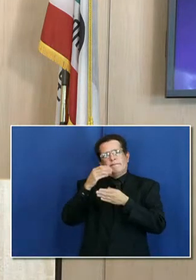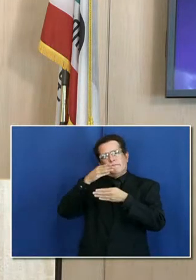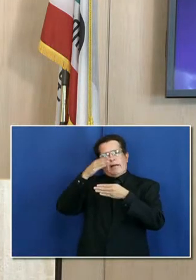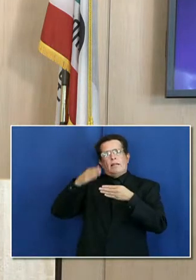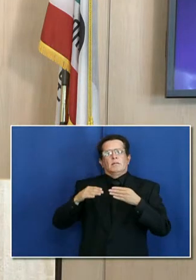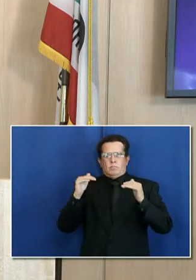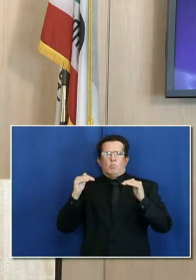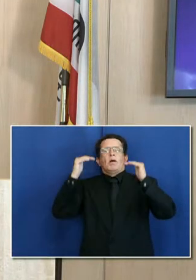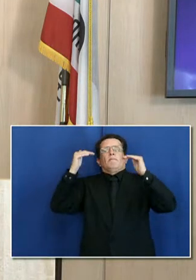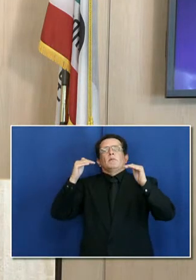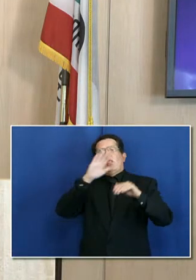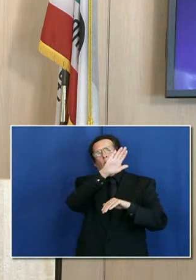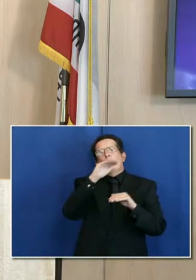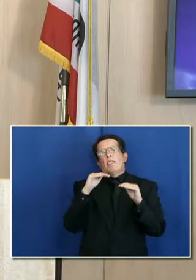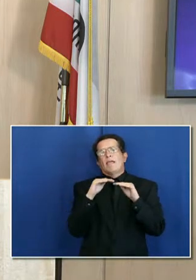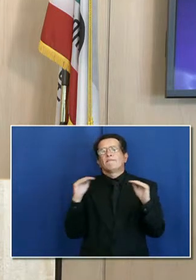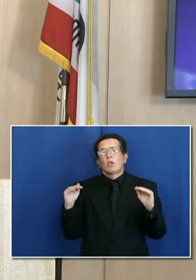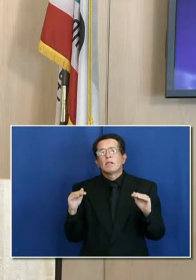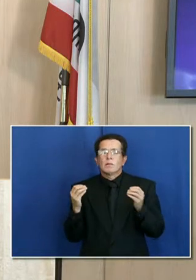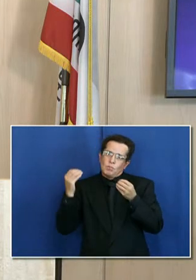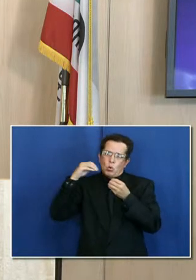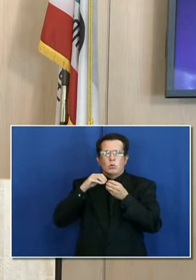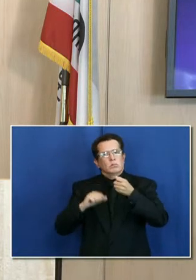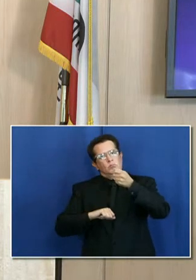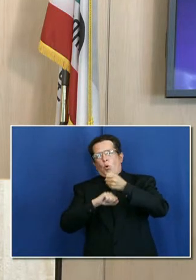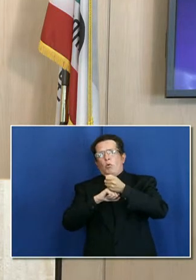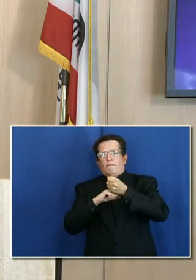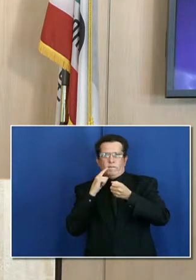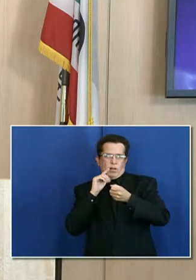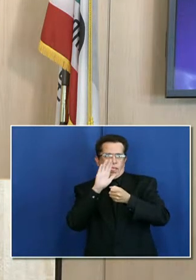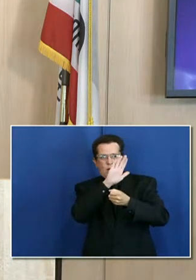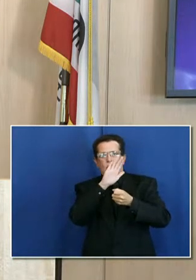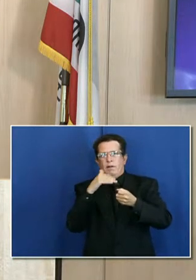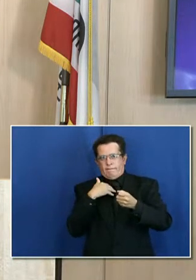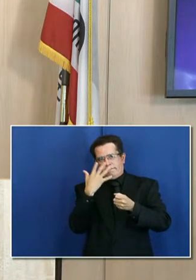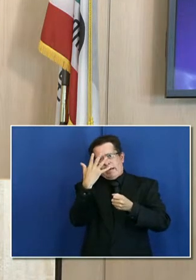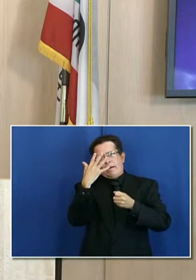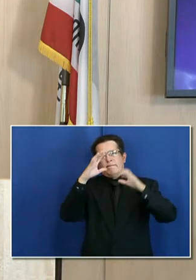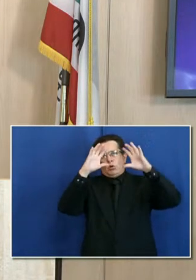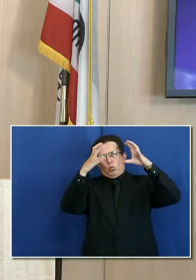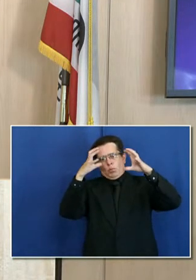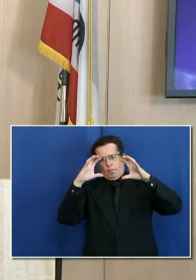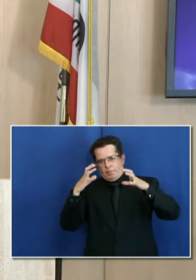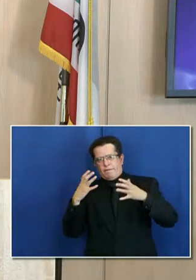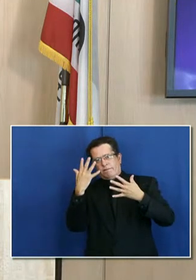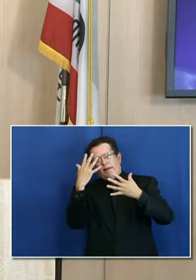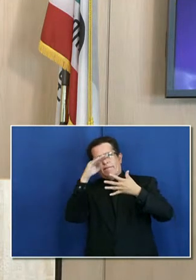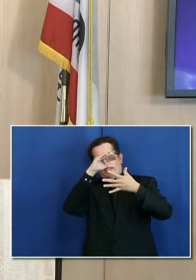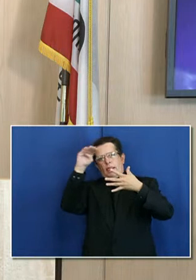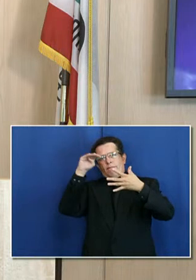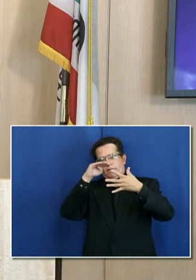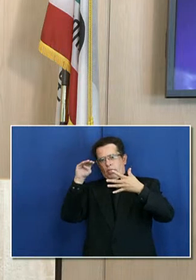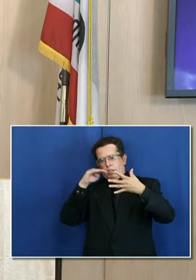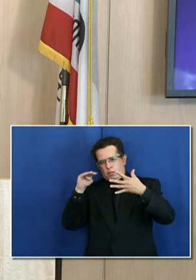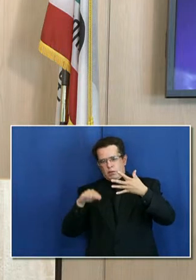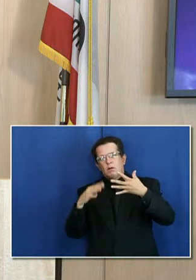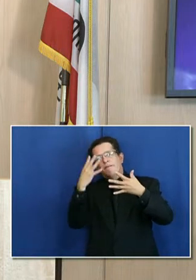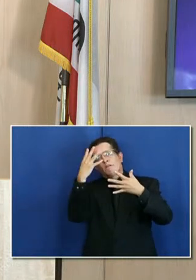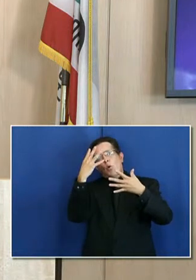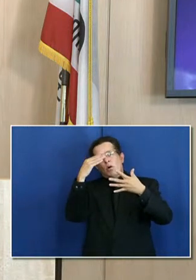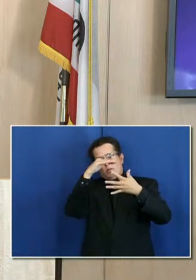priority levels. The updated priority testing tiers consist of 5 tiers, 4 with specific